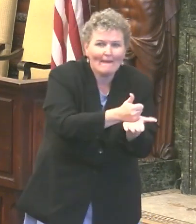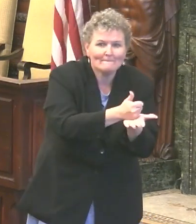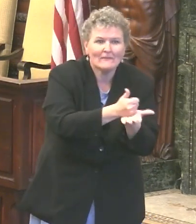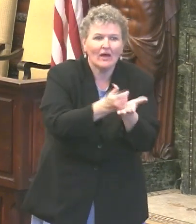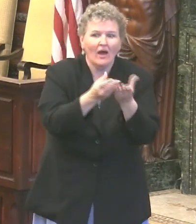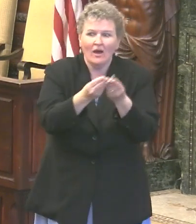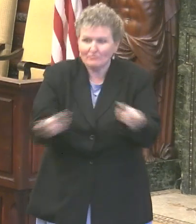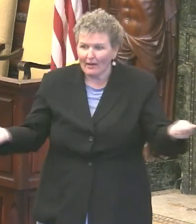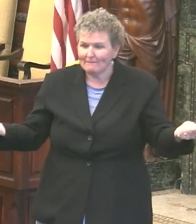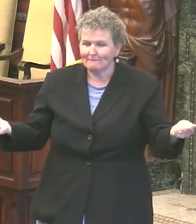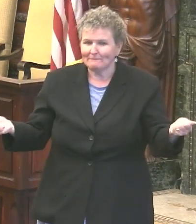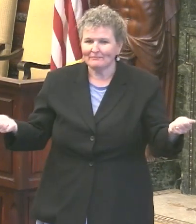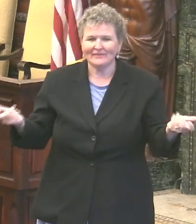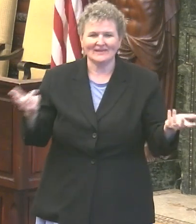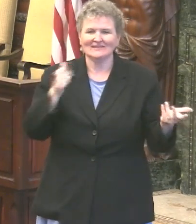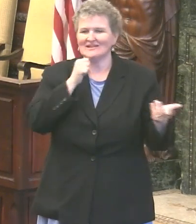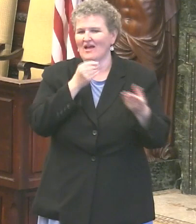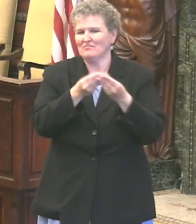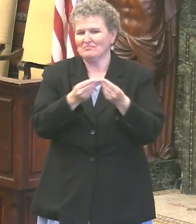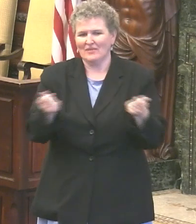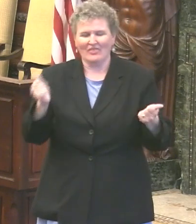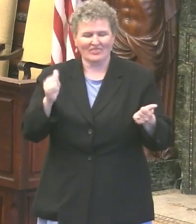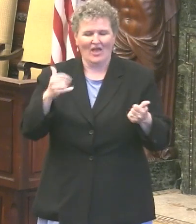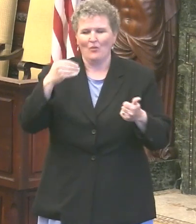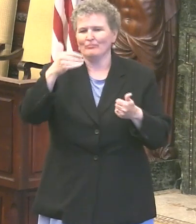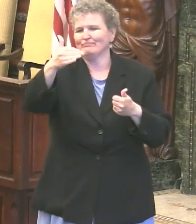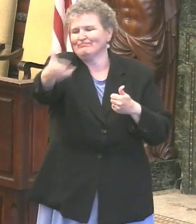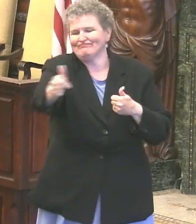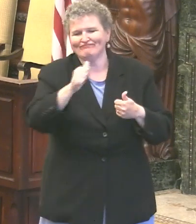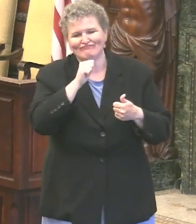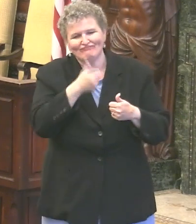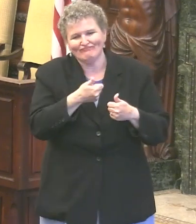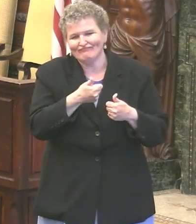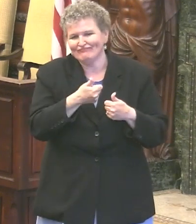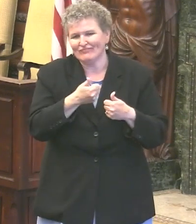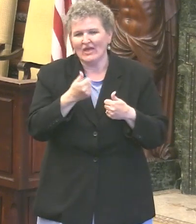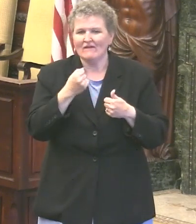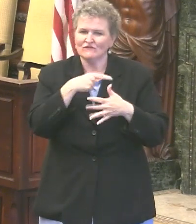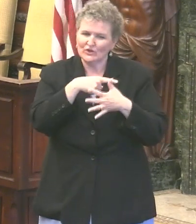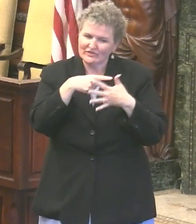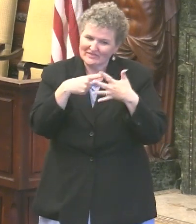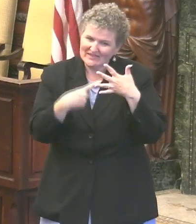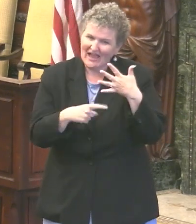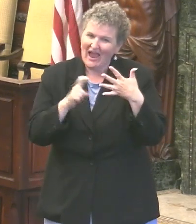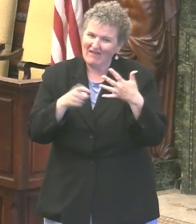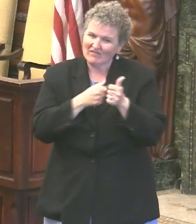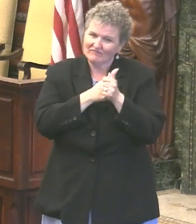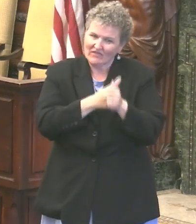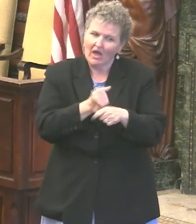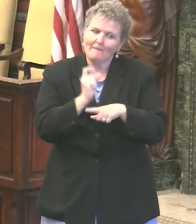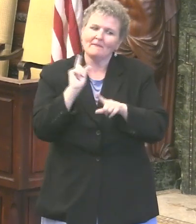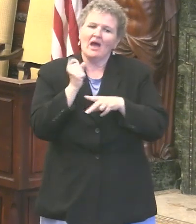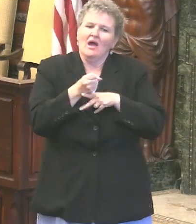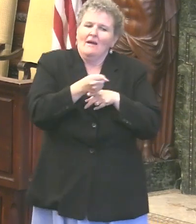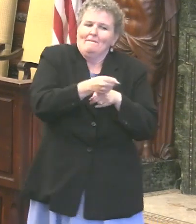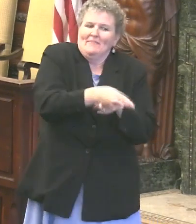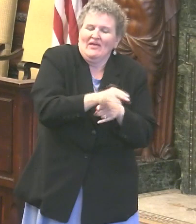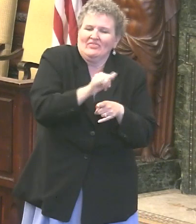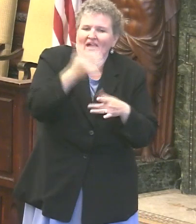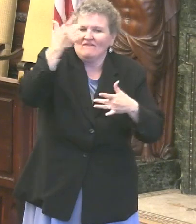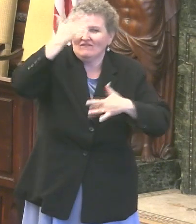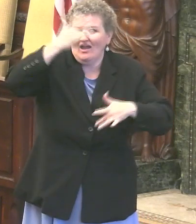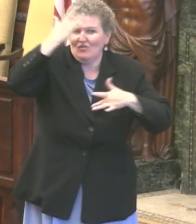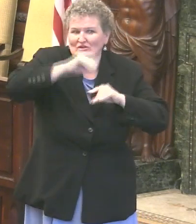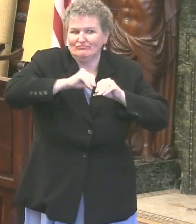the virus won't go away anytime soon. And in fact, it's going to take a combination of actions in order to keep this virus under control. I do think, though, if we do